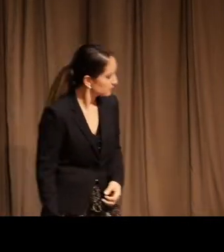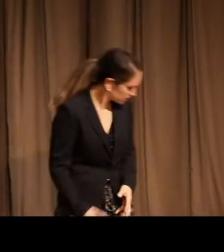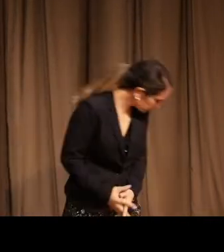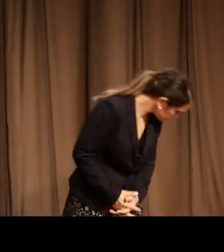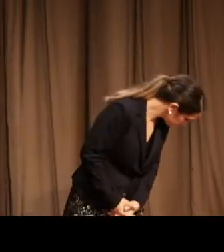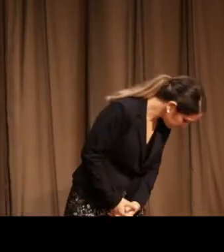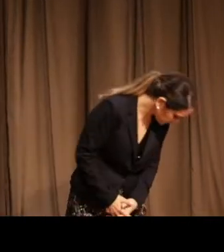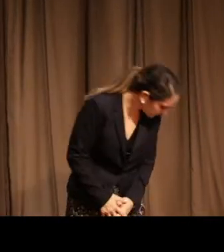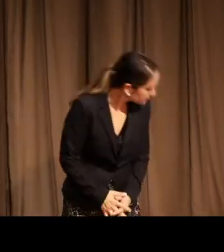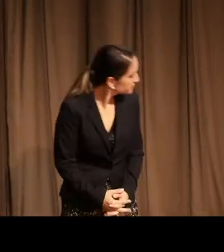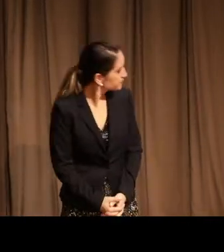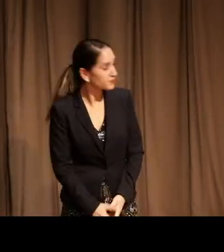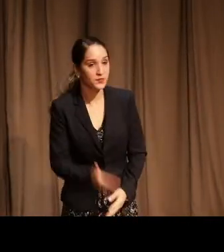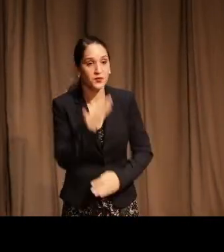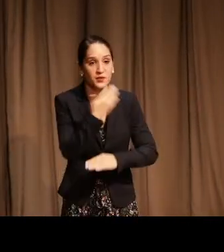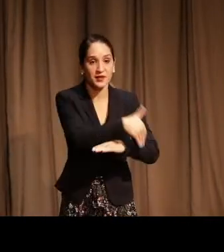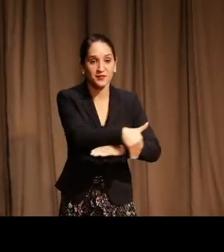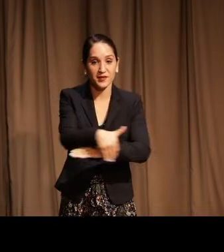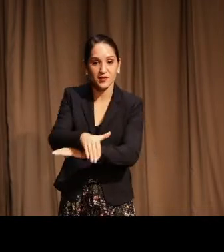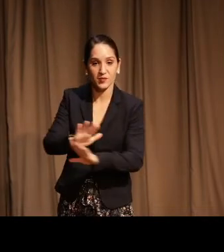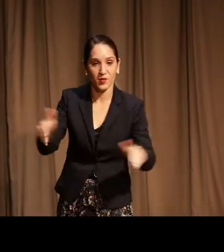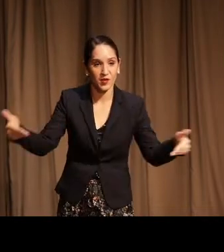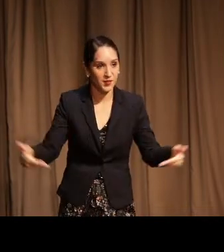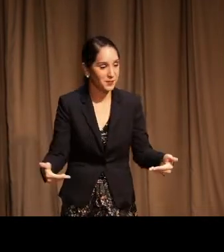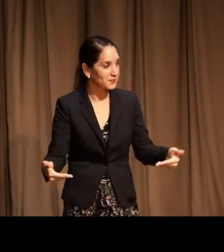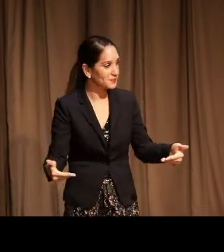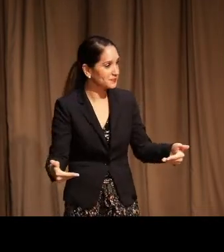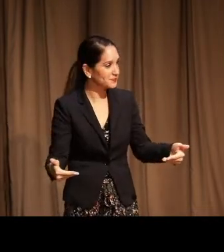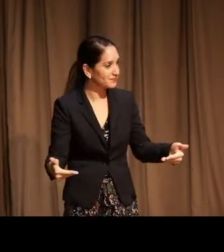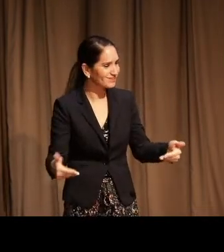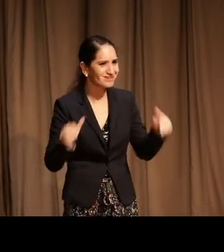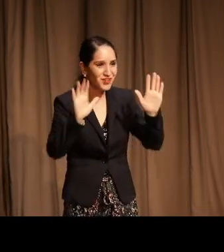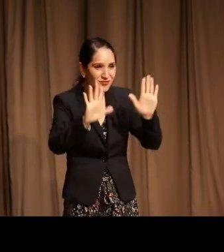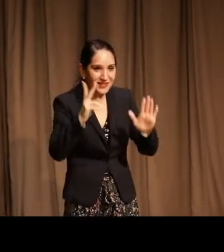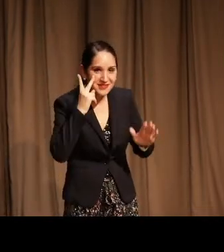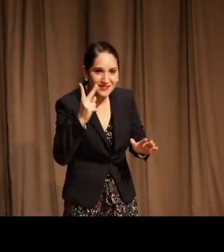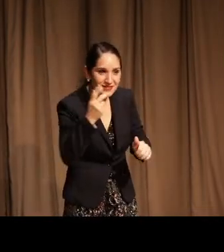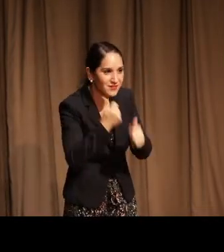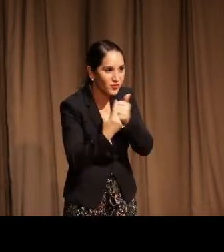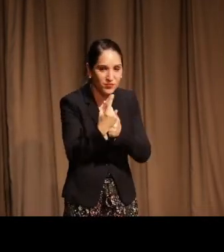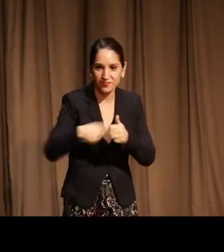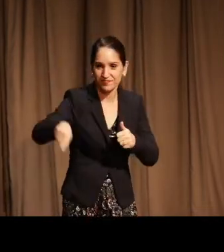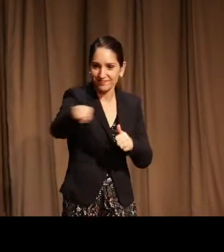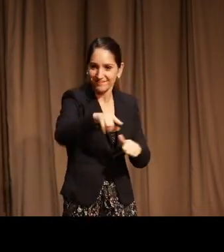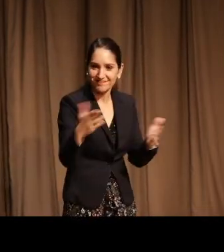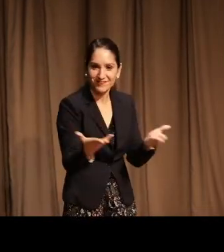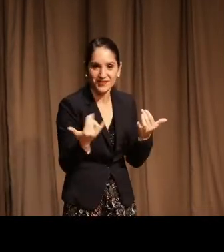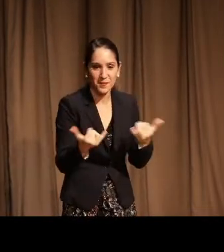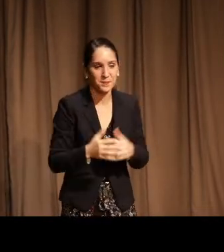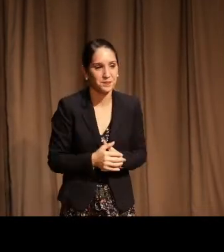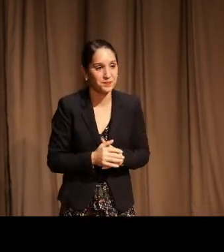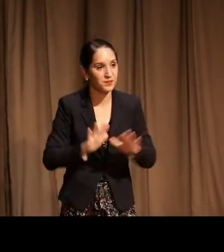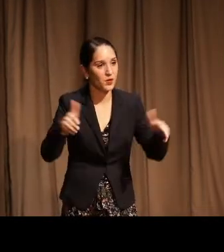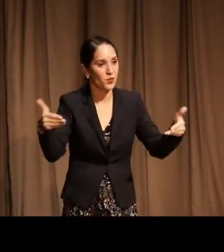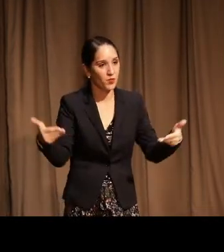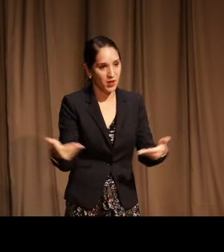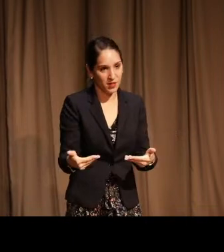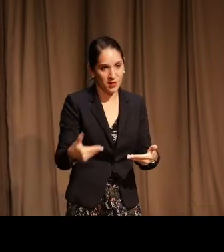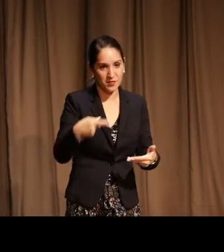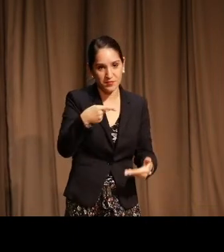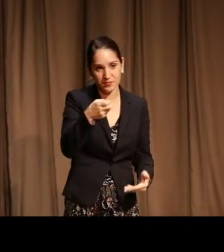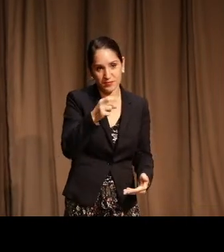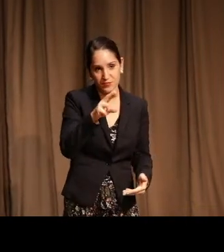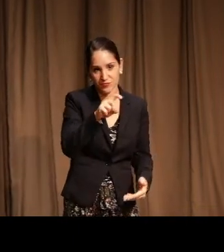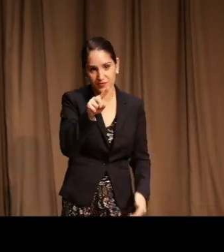Okay. Good evening. Welcome. So great to see everyone here. So welcome to the Perez Art